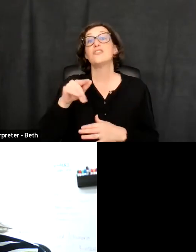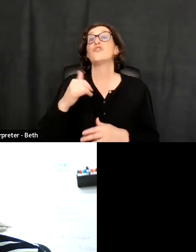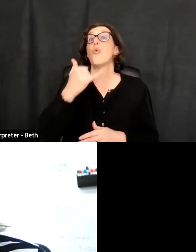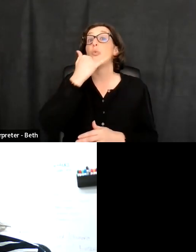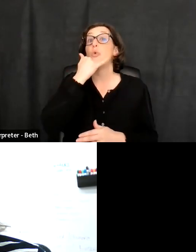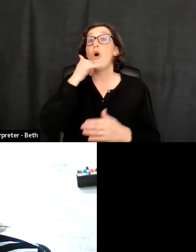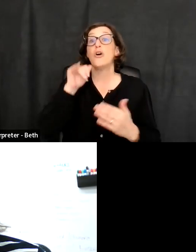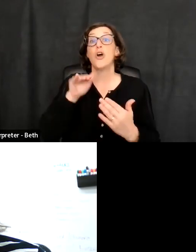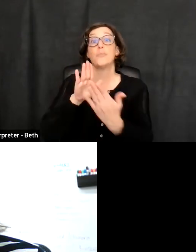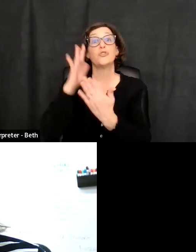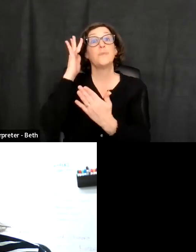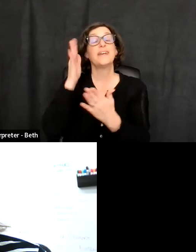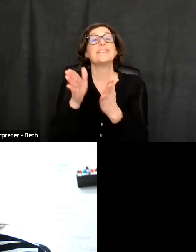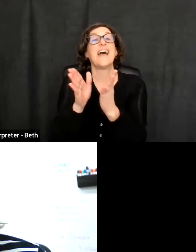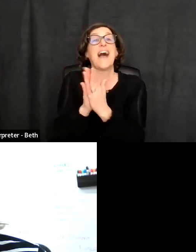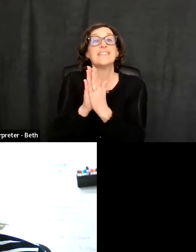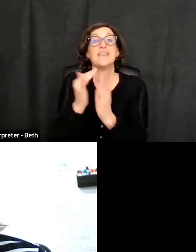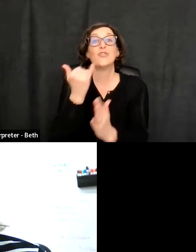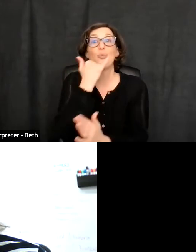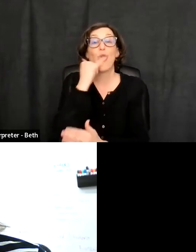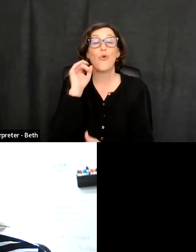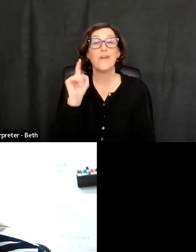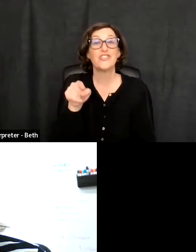it's asking the wrong question. And